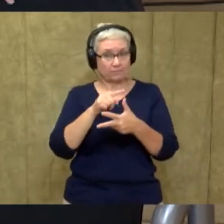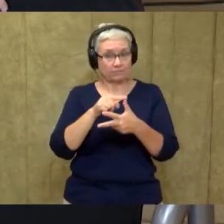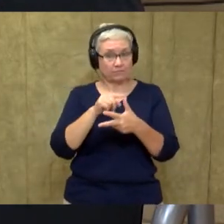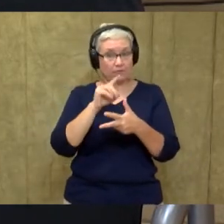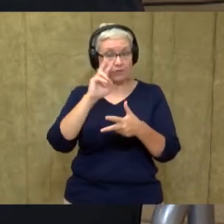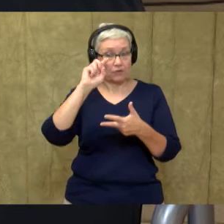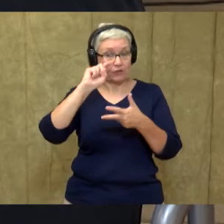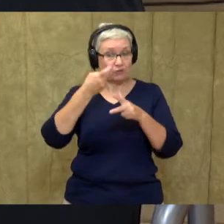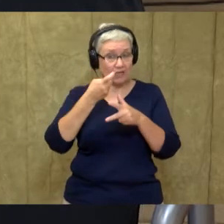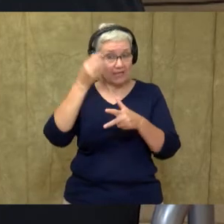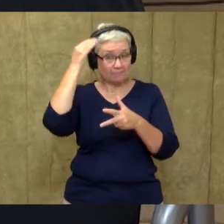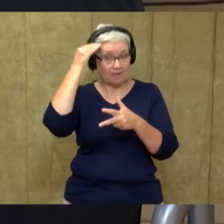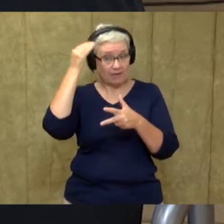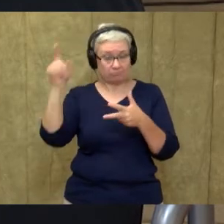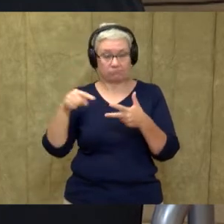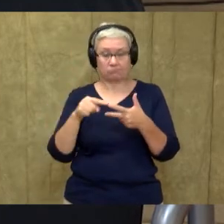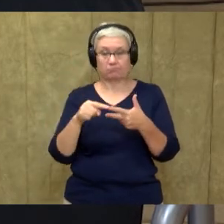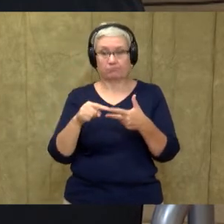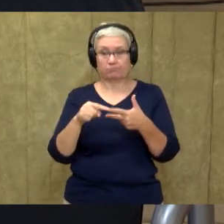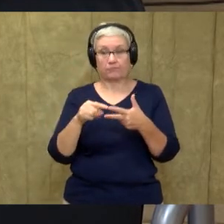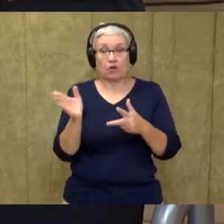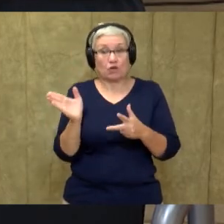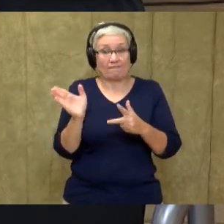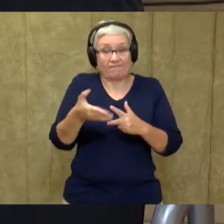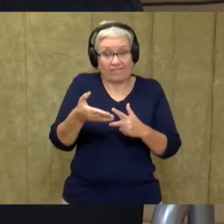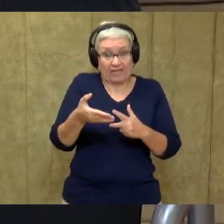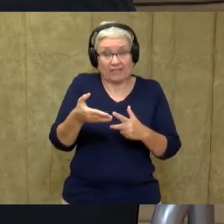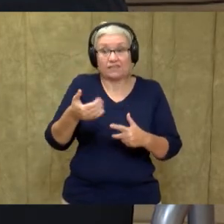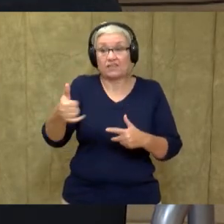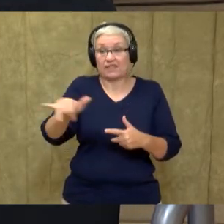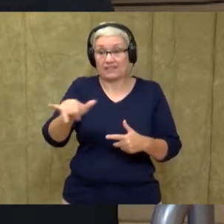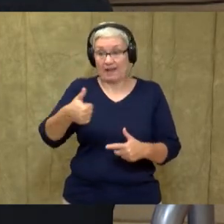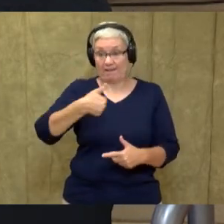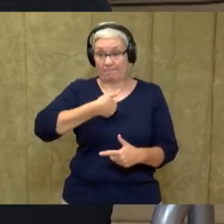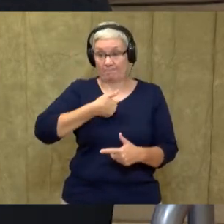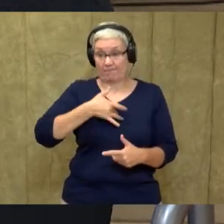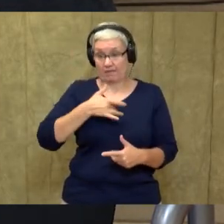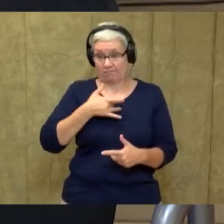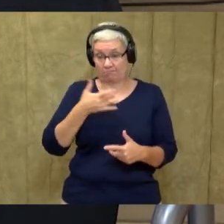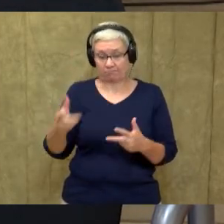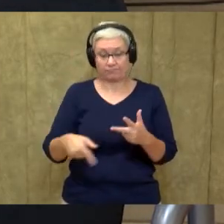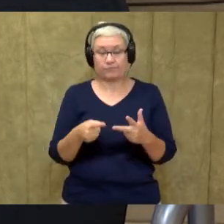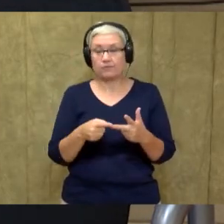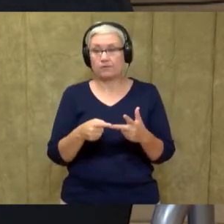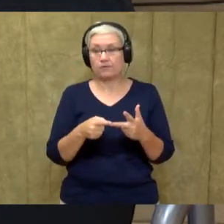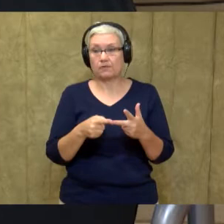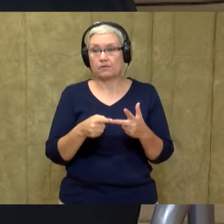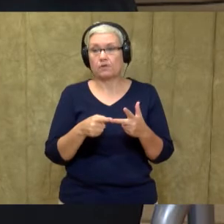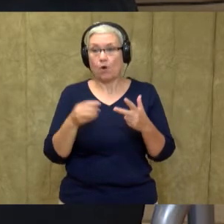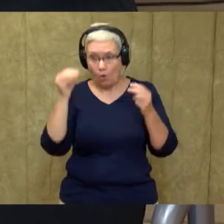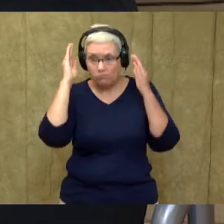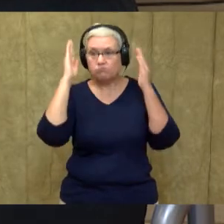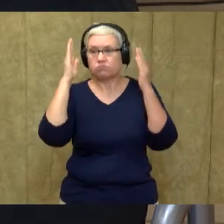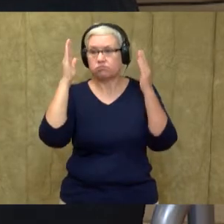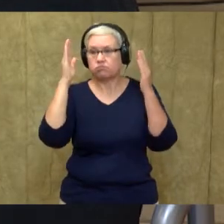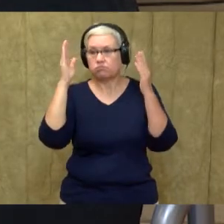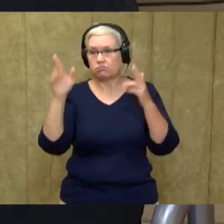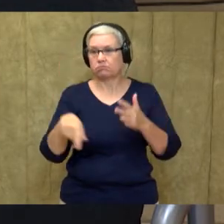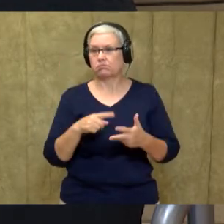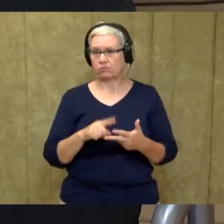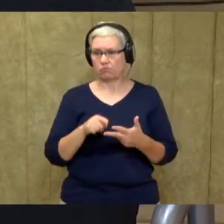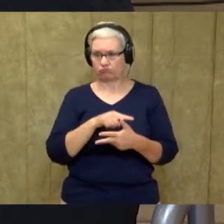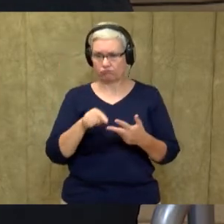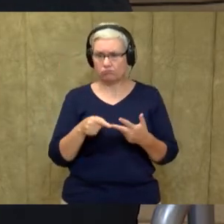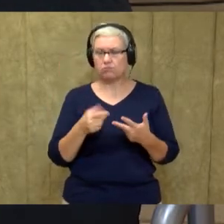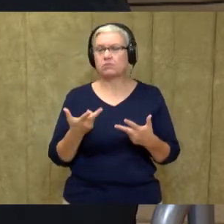to change the reader's mind, to make them feel the way that he does, or it's to just bring attention to a topic so